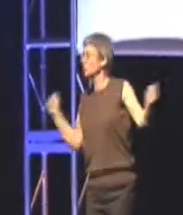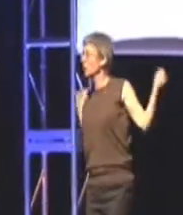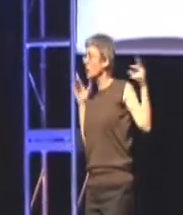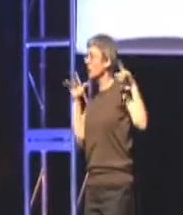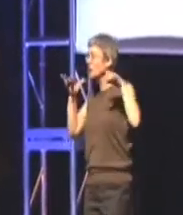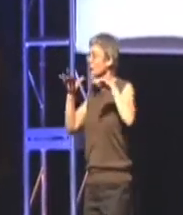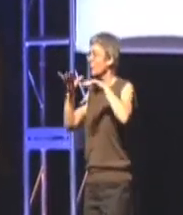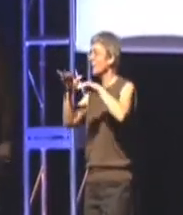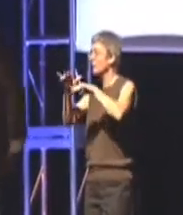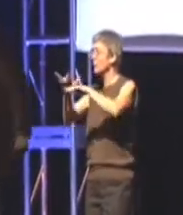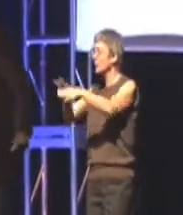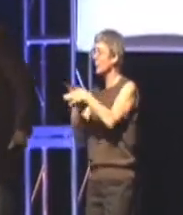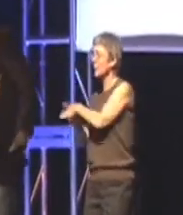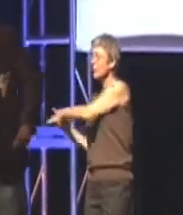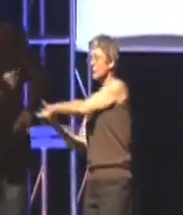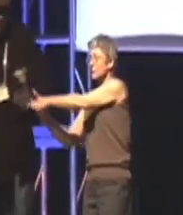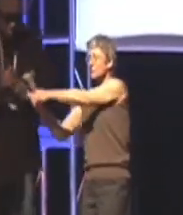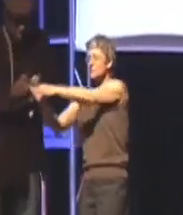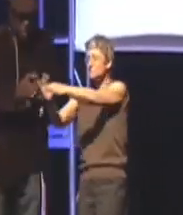to action.